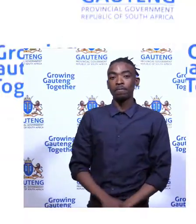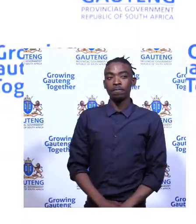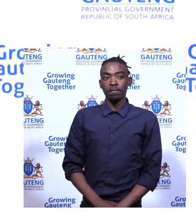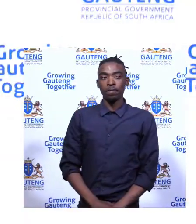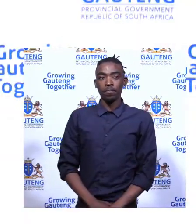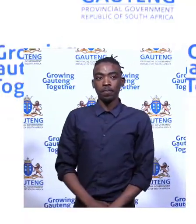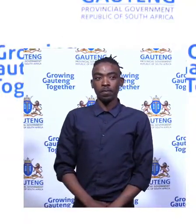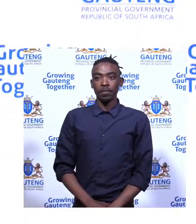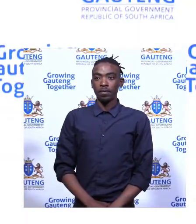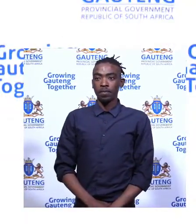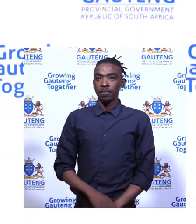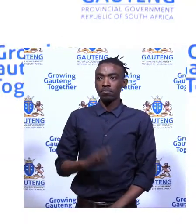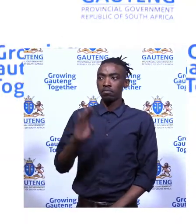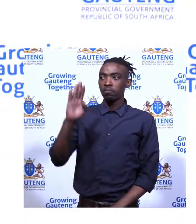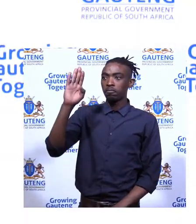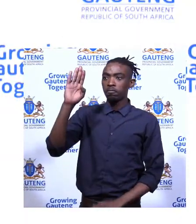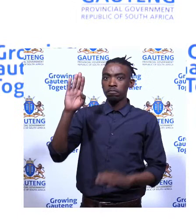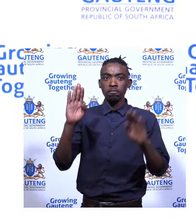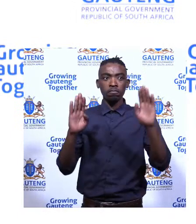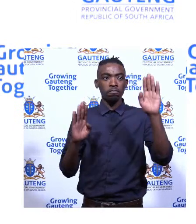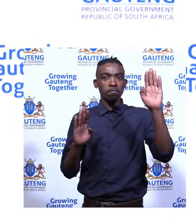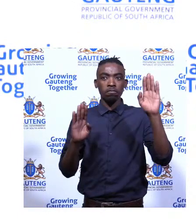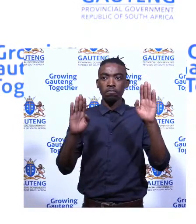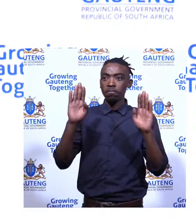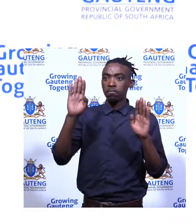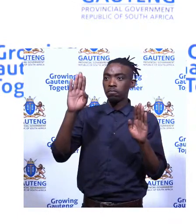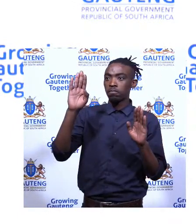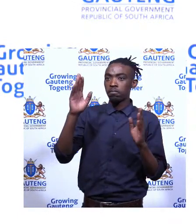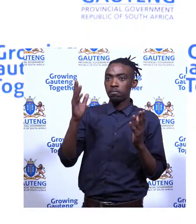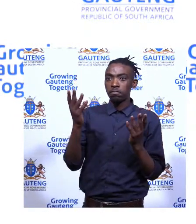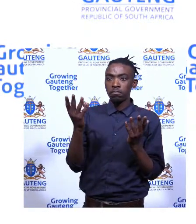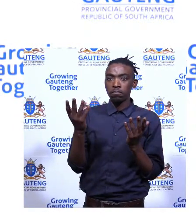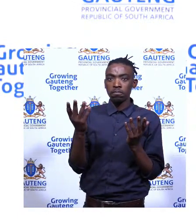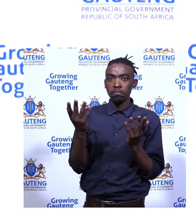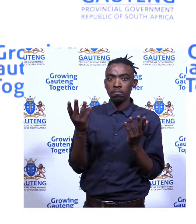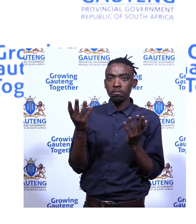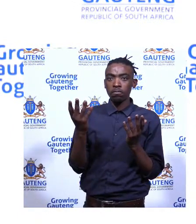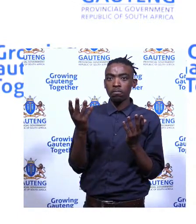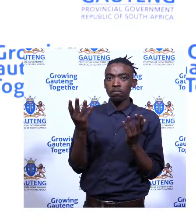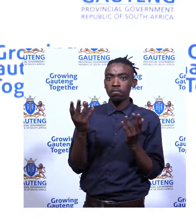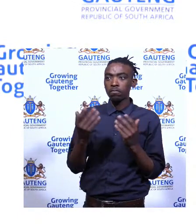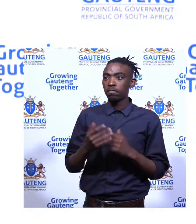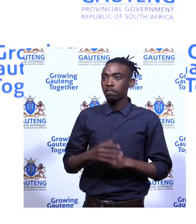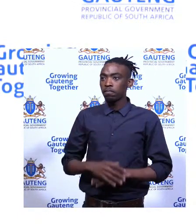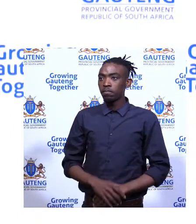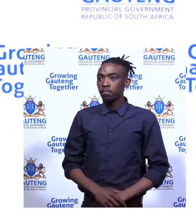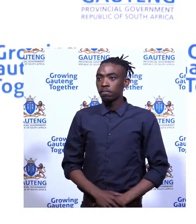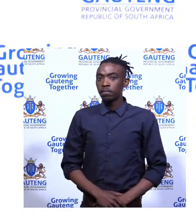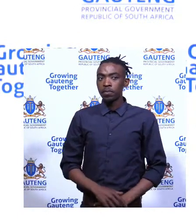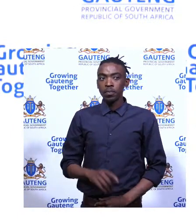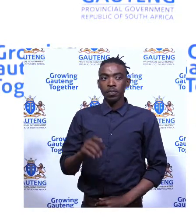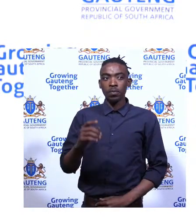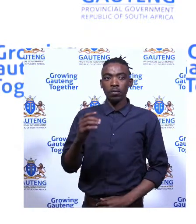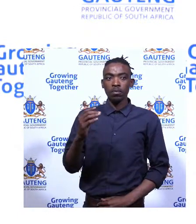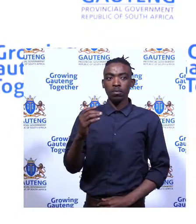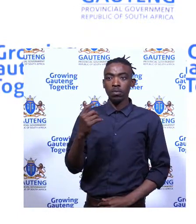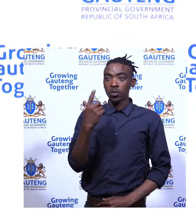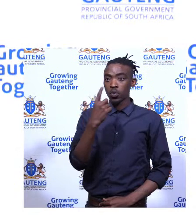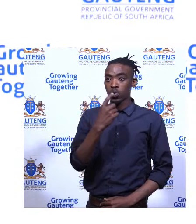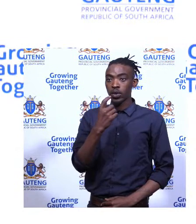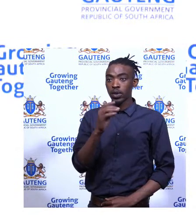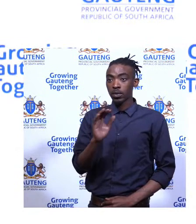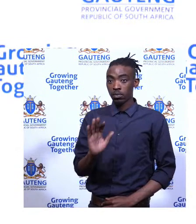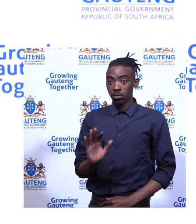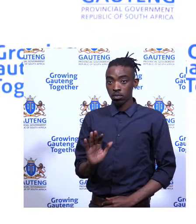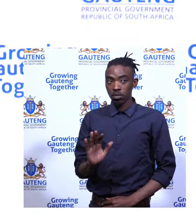Can we see any hands here? The mics will come to you. No questions? Okay,